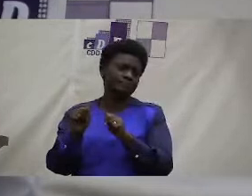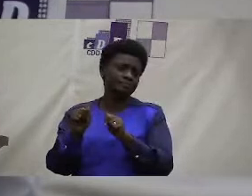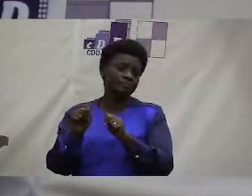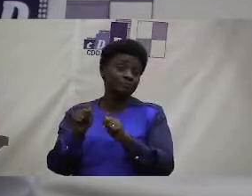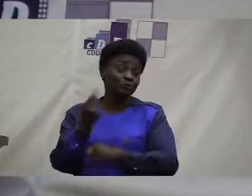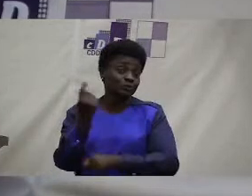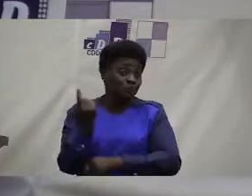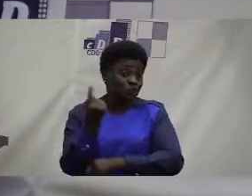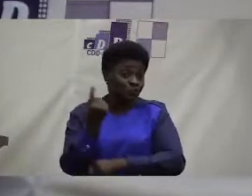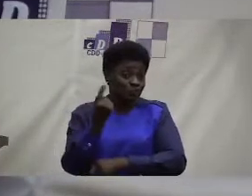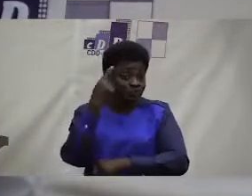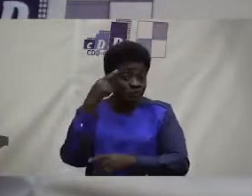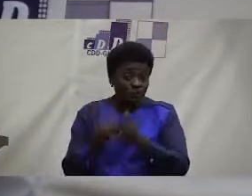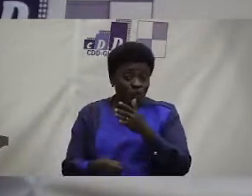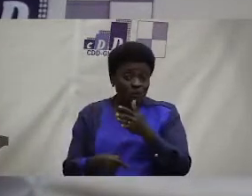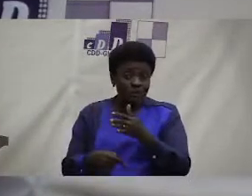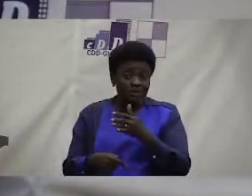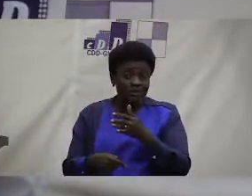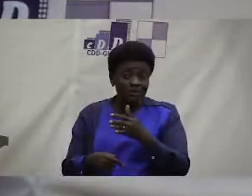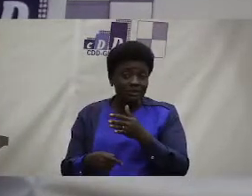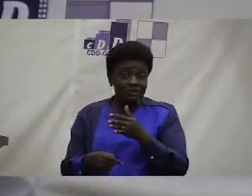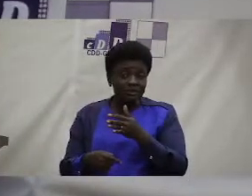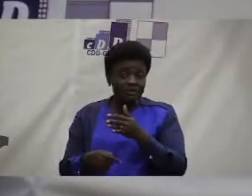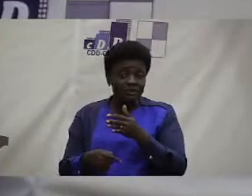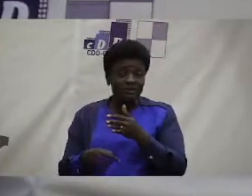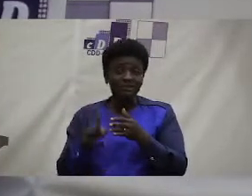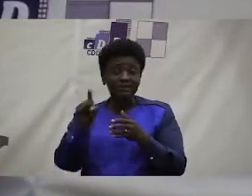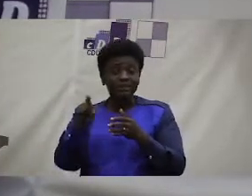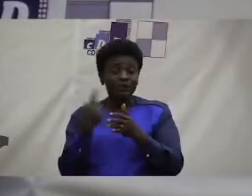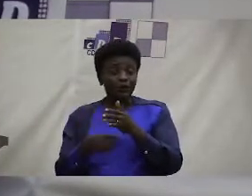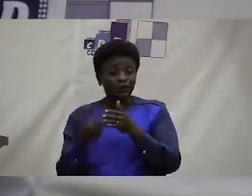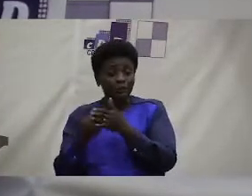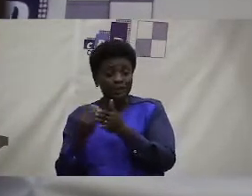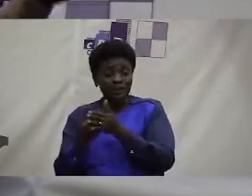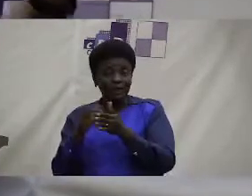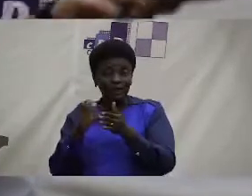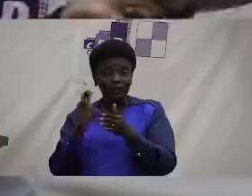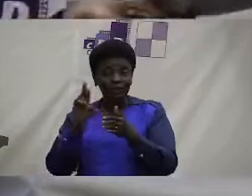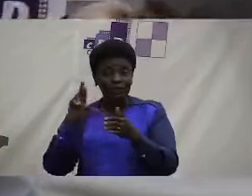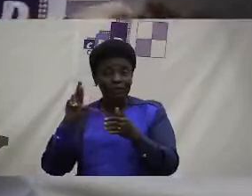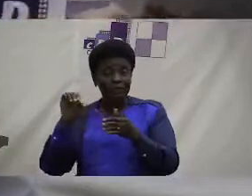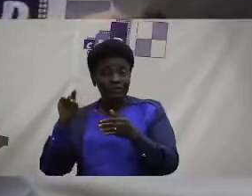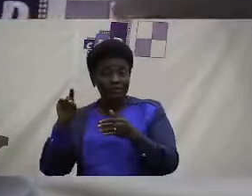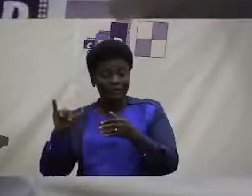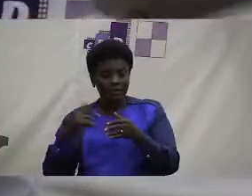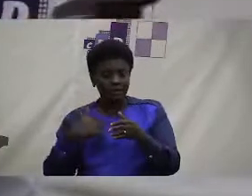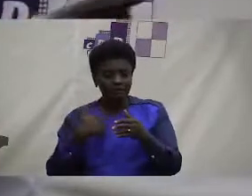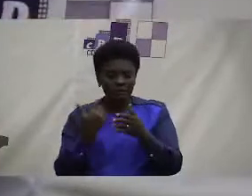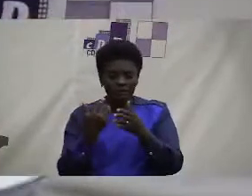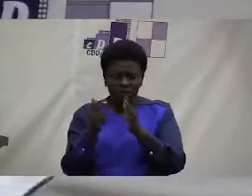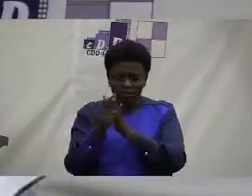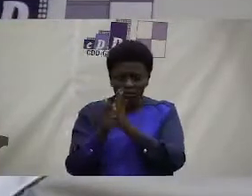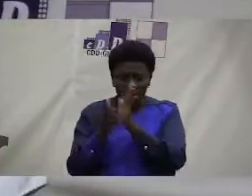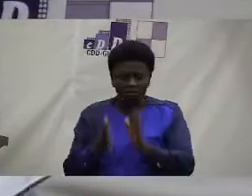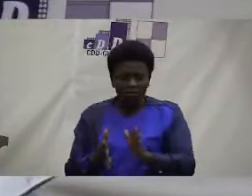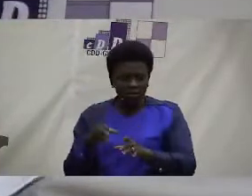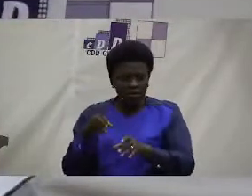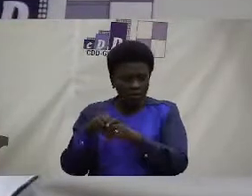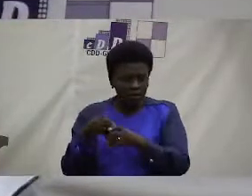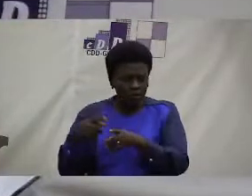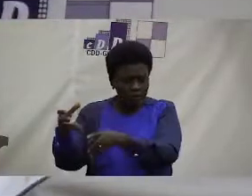solely cryptocurrency, and has got a lawyer in Panama. So when you report a